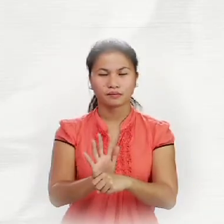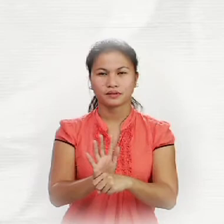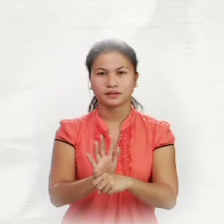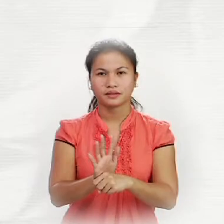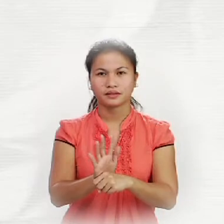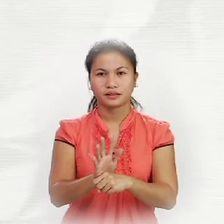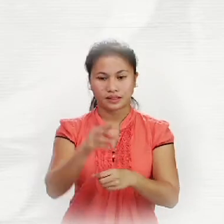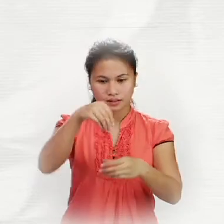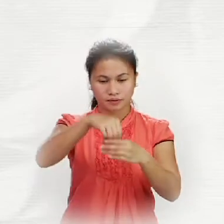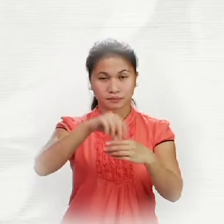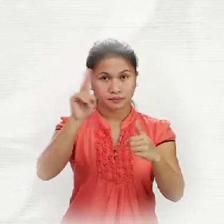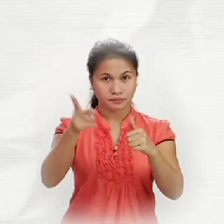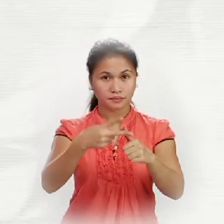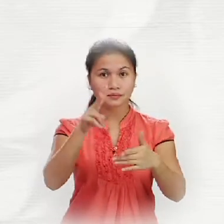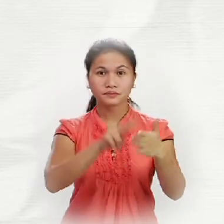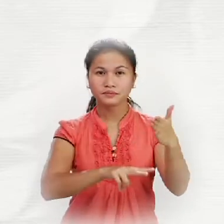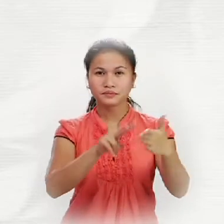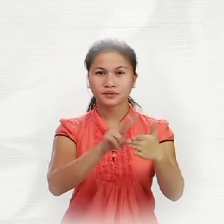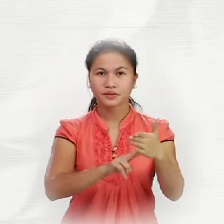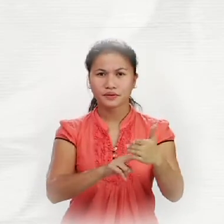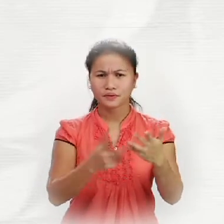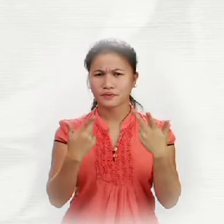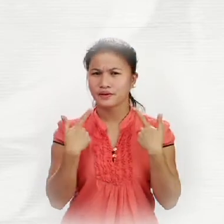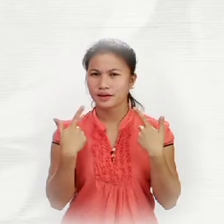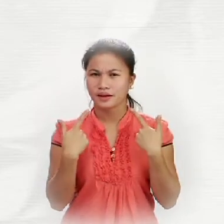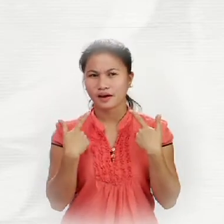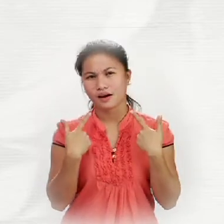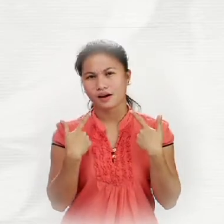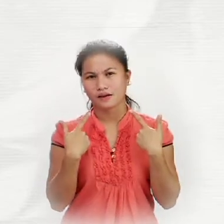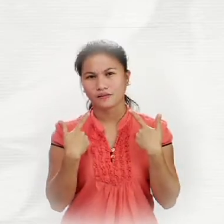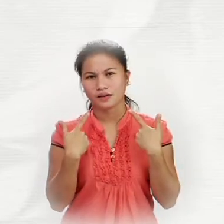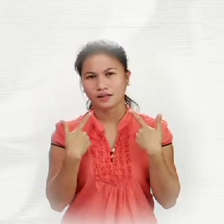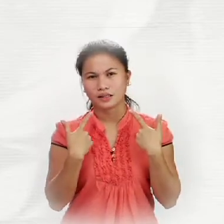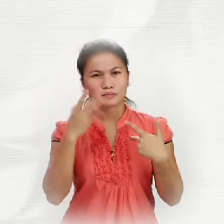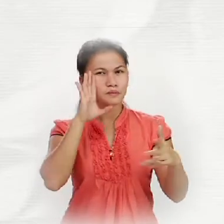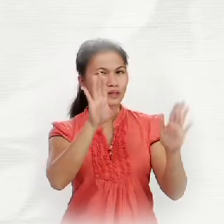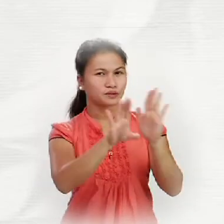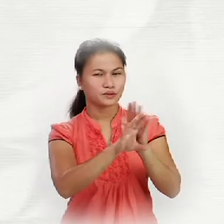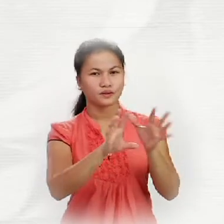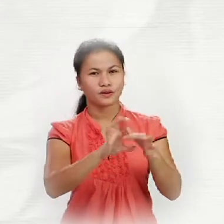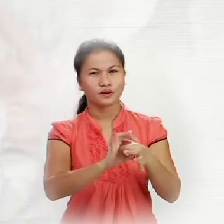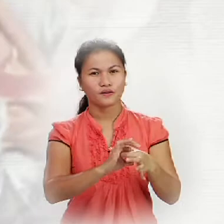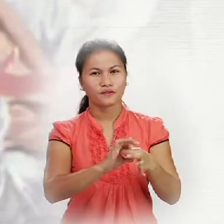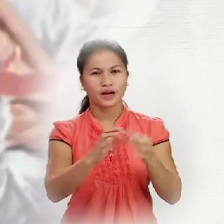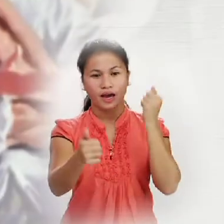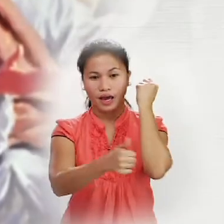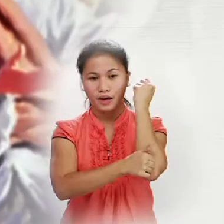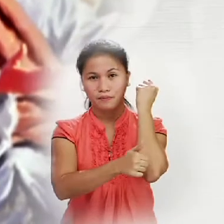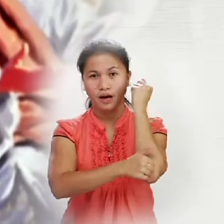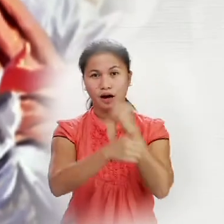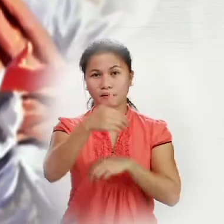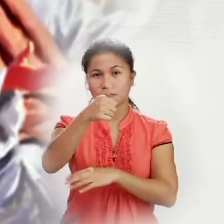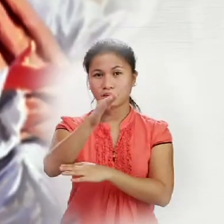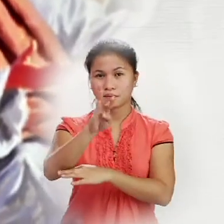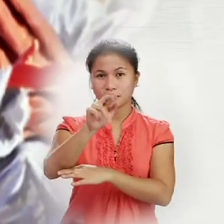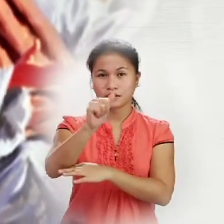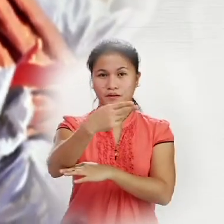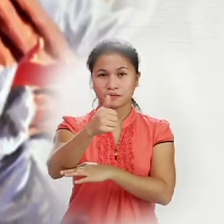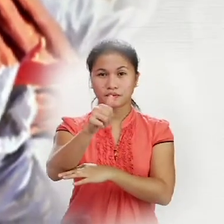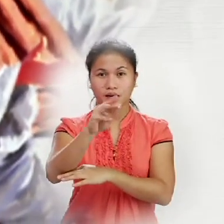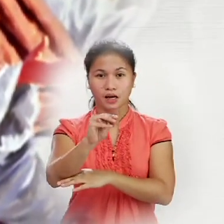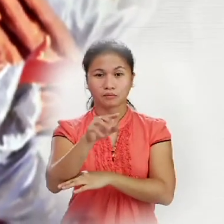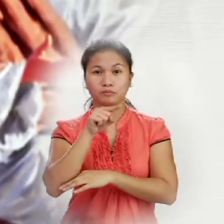In the second reading, we have the figure of Abraham presented to us. Abraham, who is called